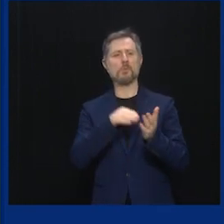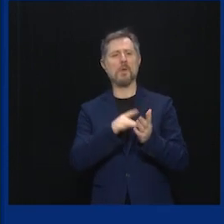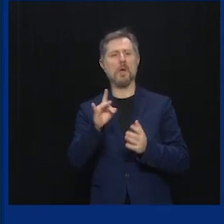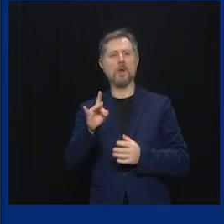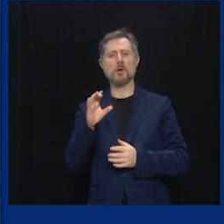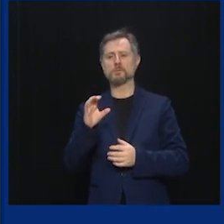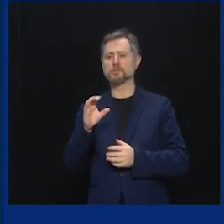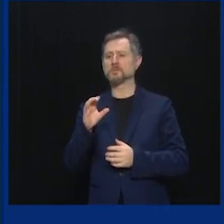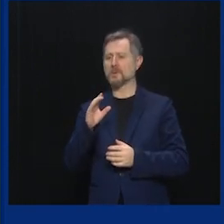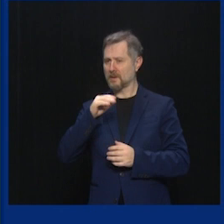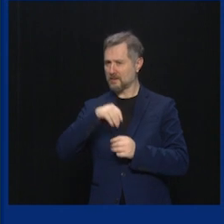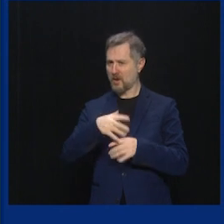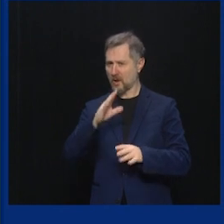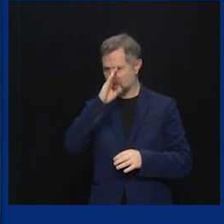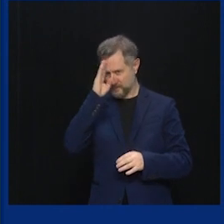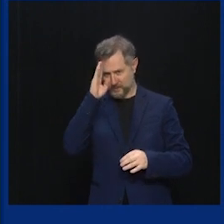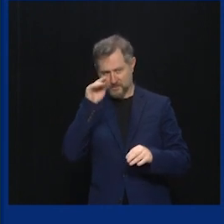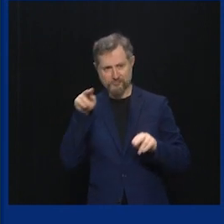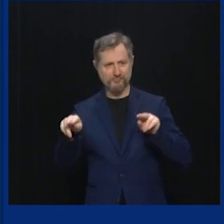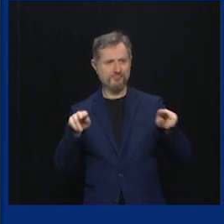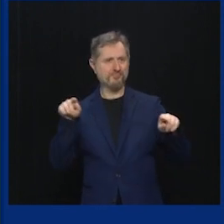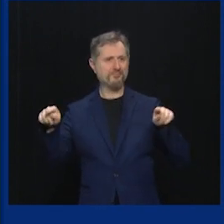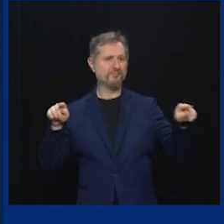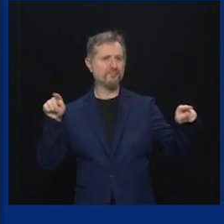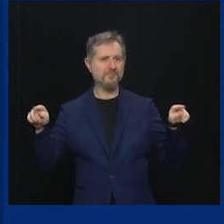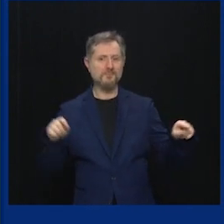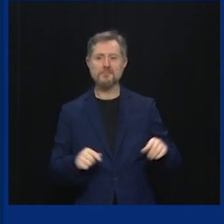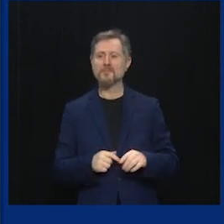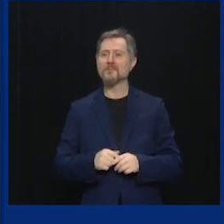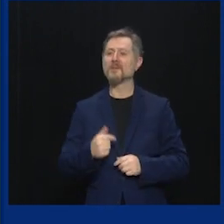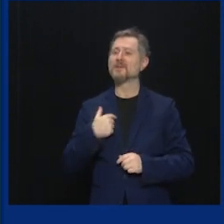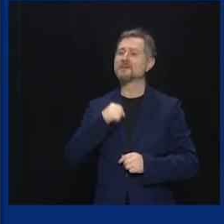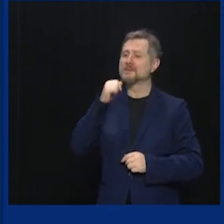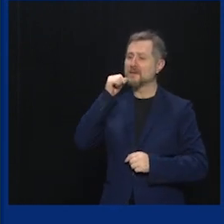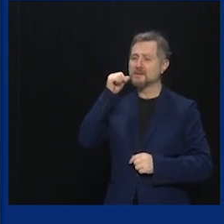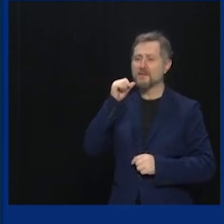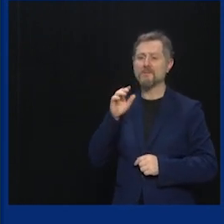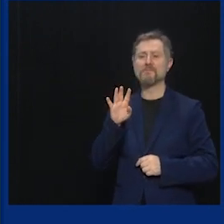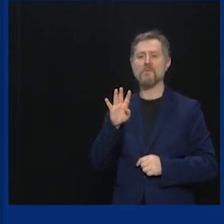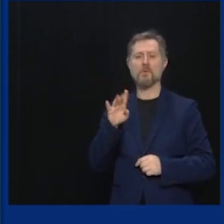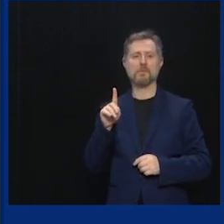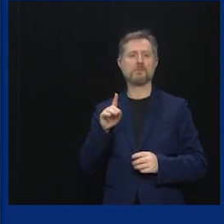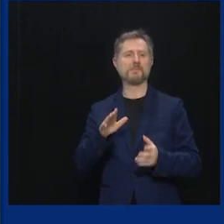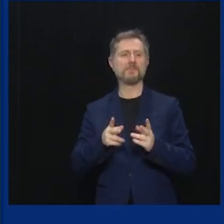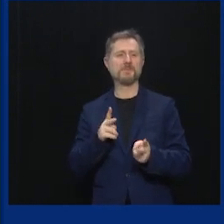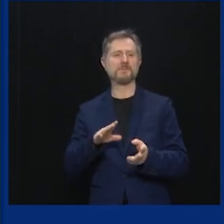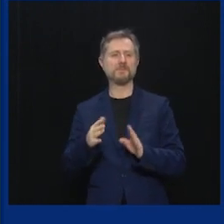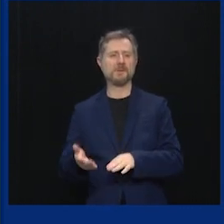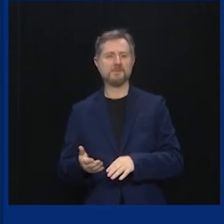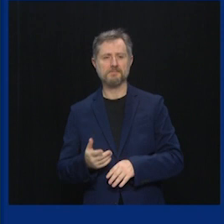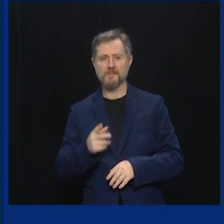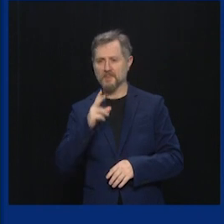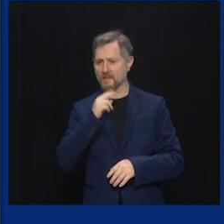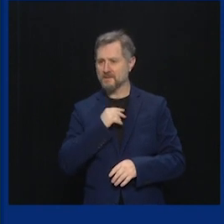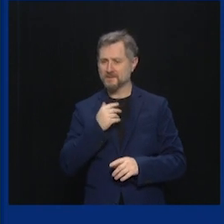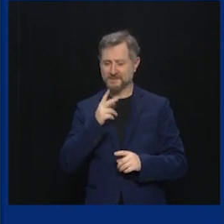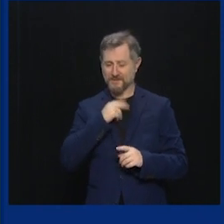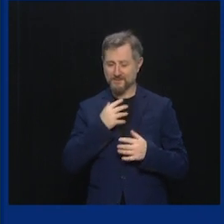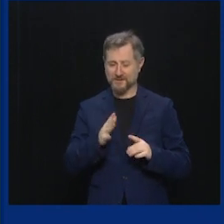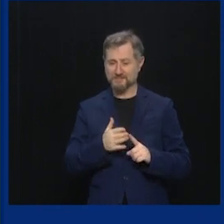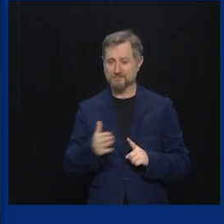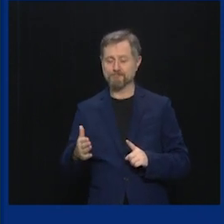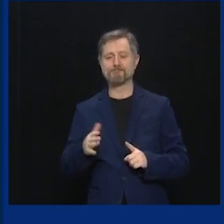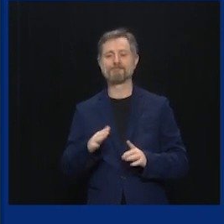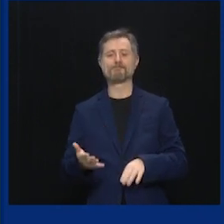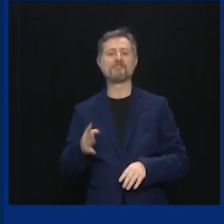in hospitals right now. We've lost 41 people yesterday. How tragic that is, that right after the holidays that families have to deal with this